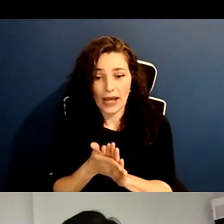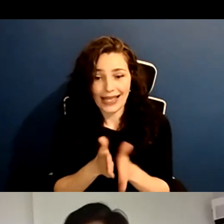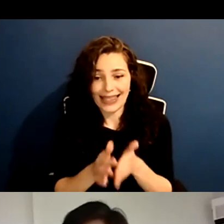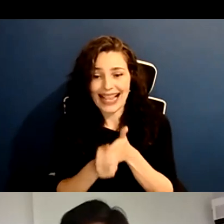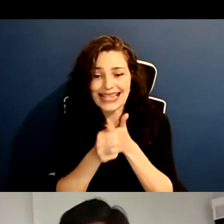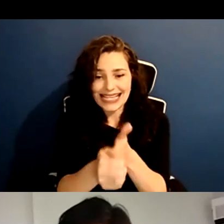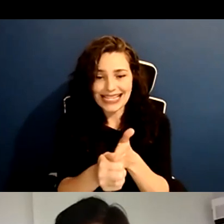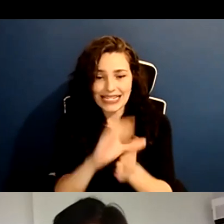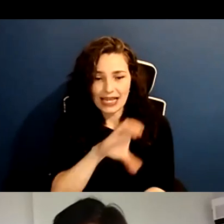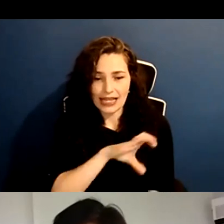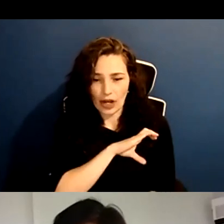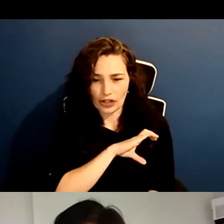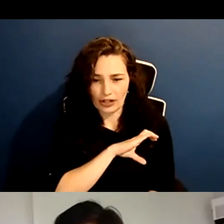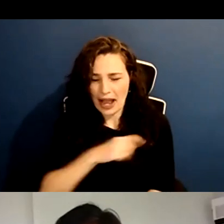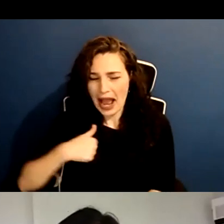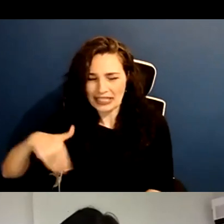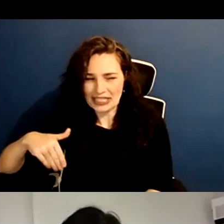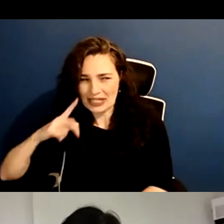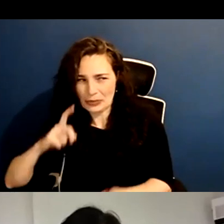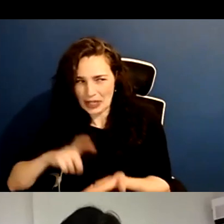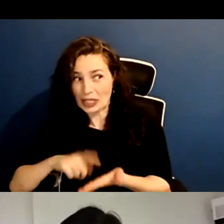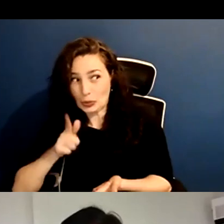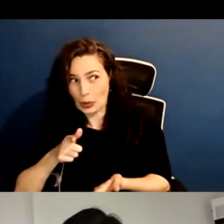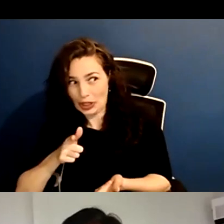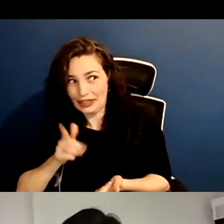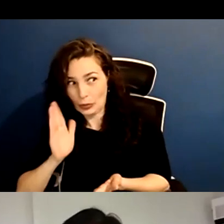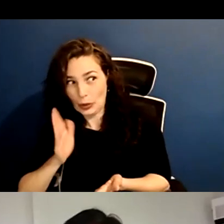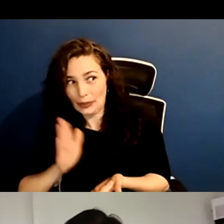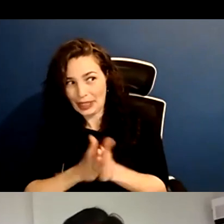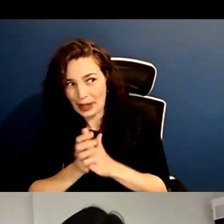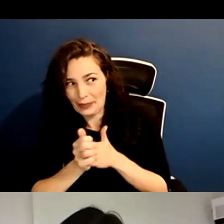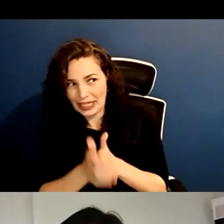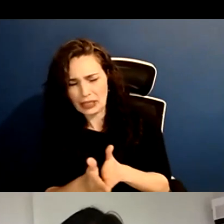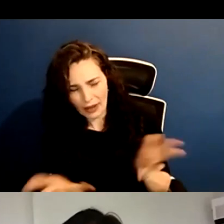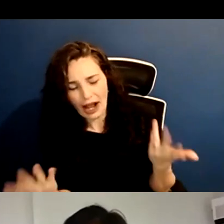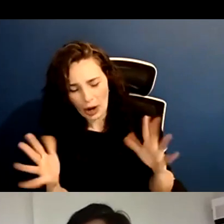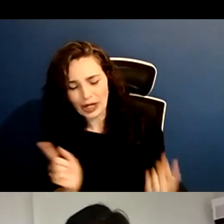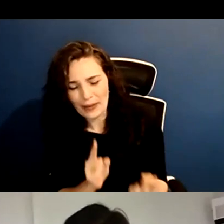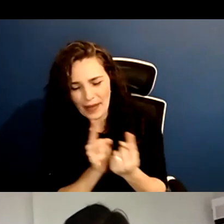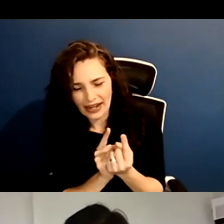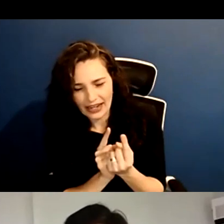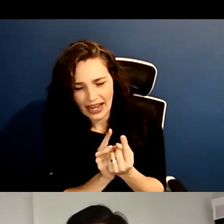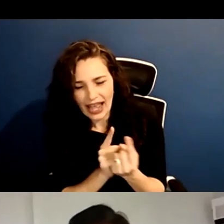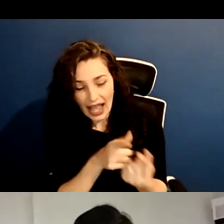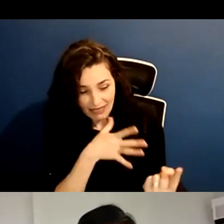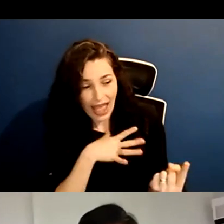I didn't know she was our main character at that point. But she had arranged for an interview with her mother,